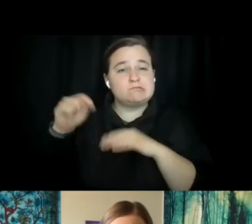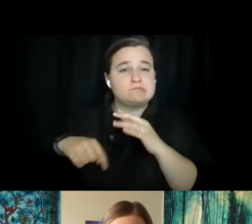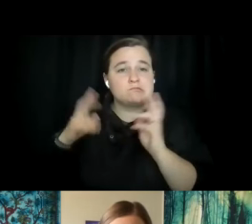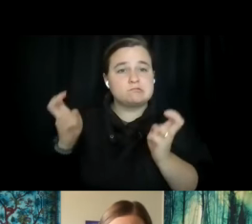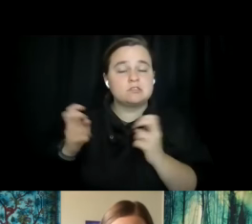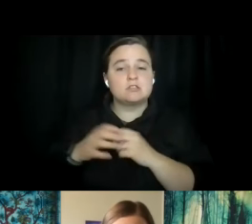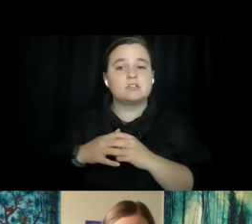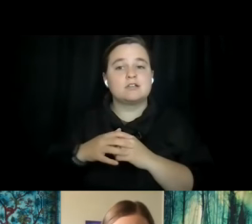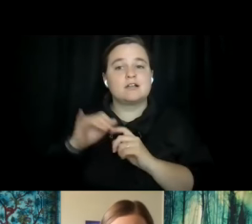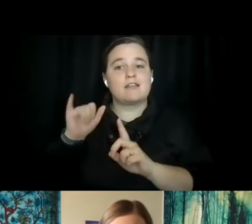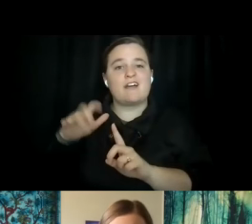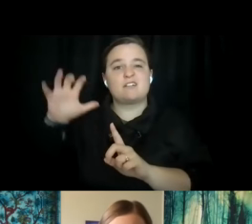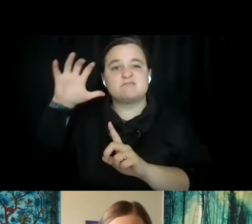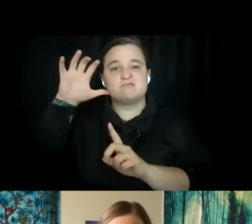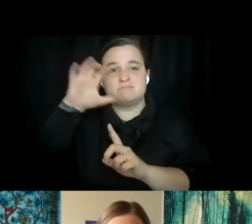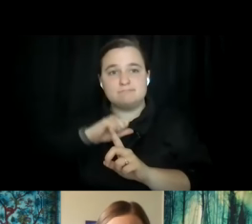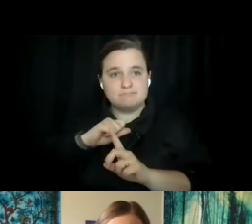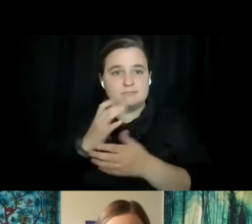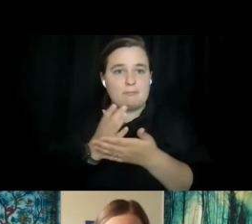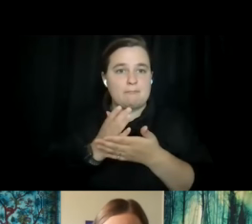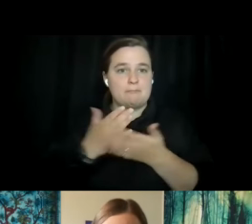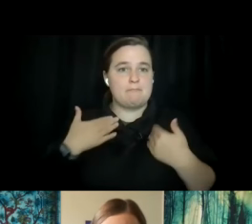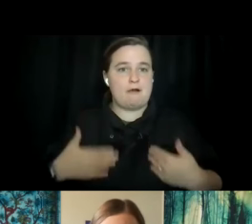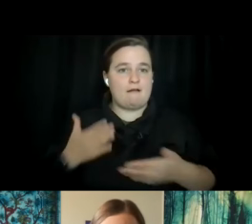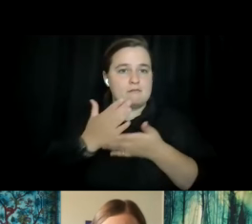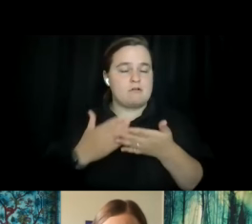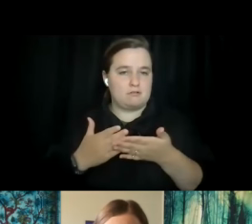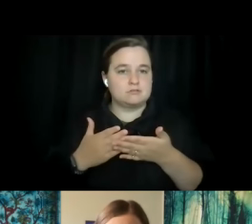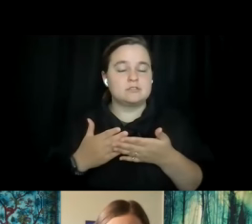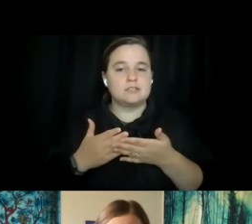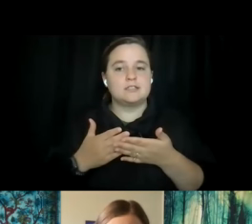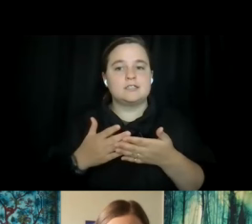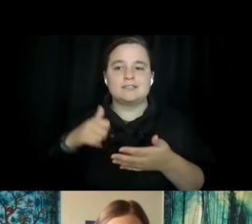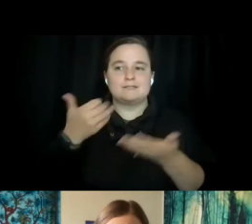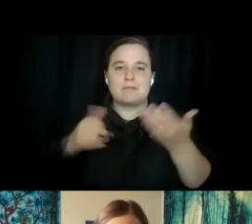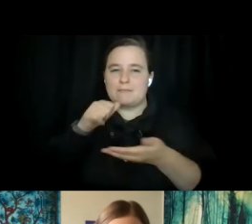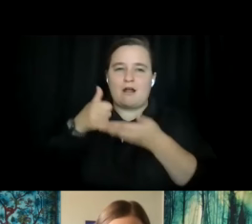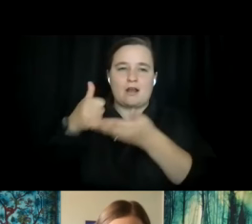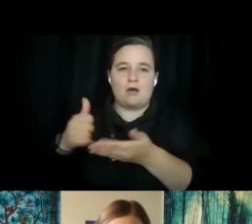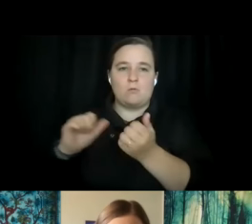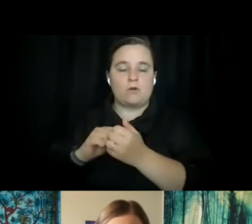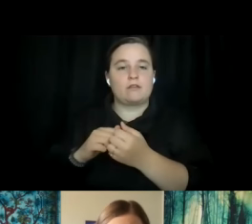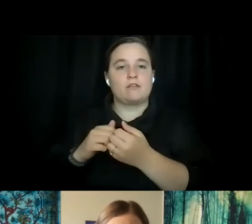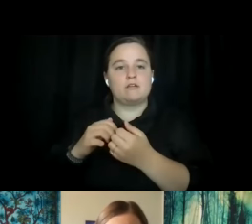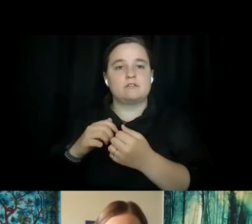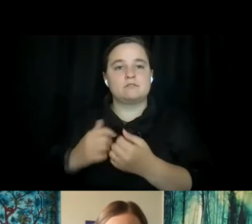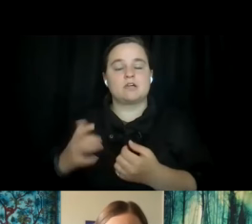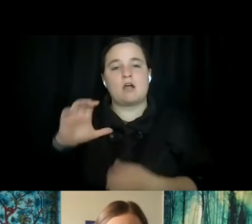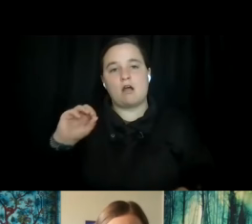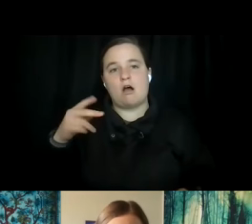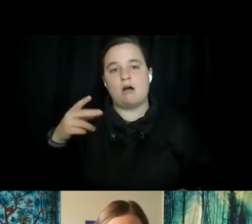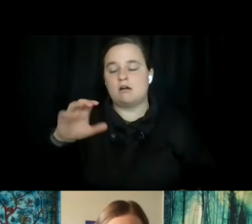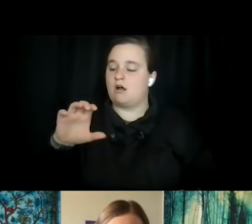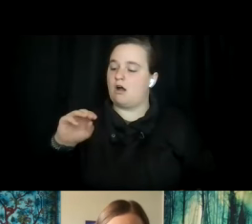with missing the body component might not be as helpful for people with complex PTSD or traumas that are